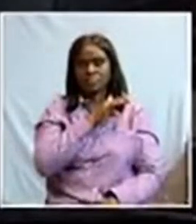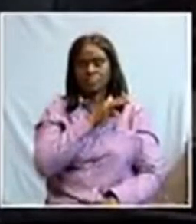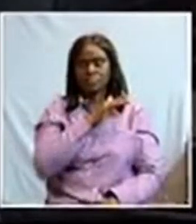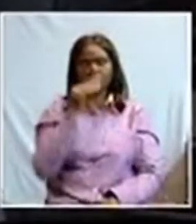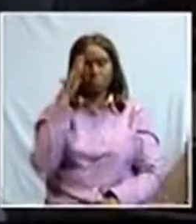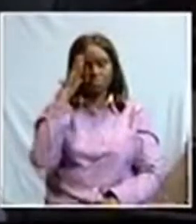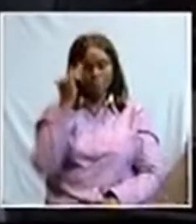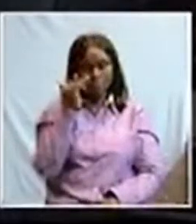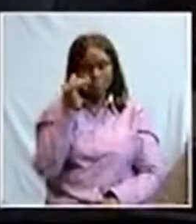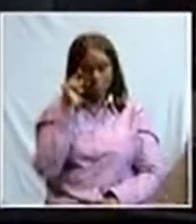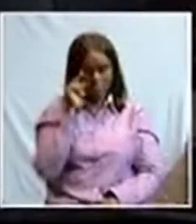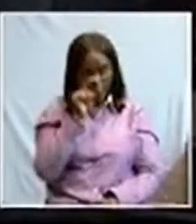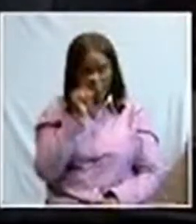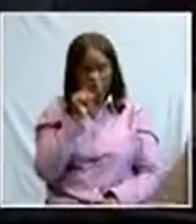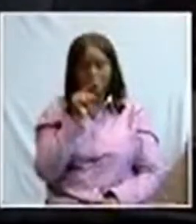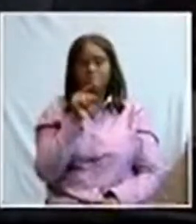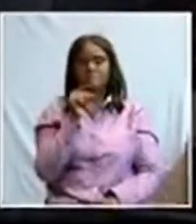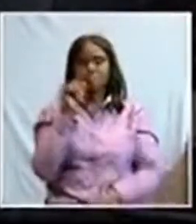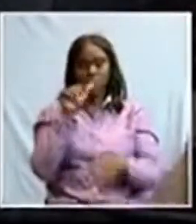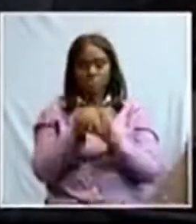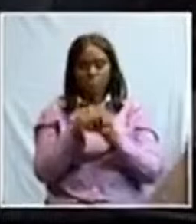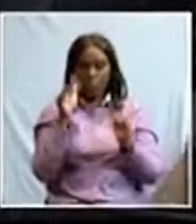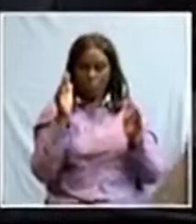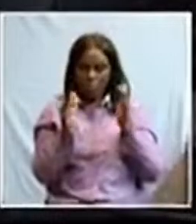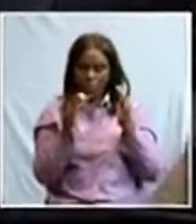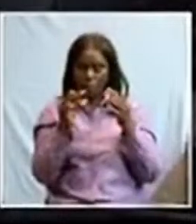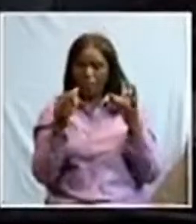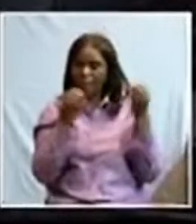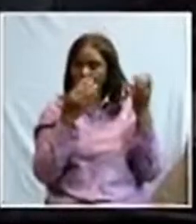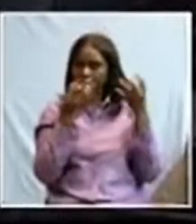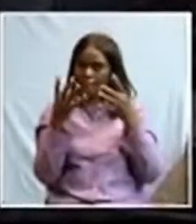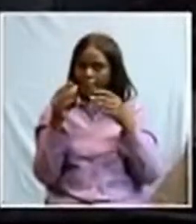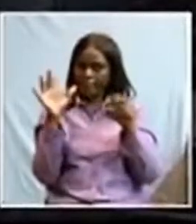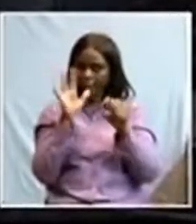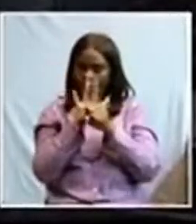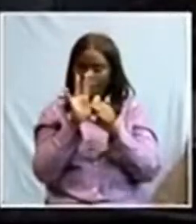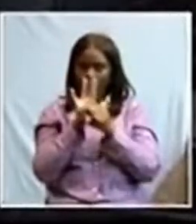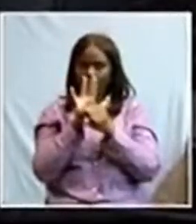Why is it that in the midst of plenty,